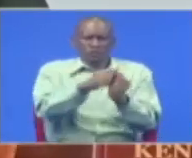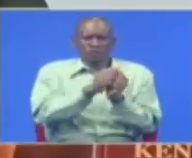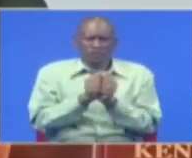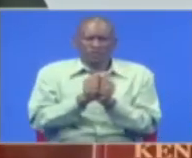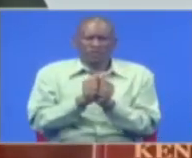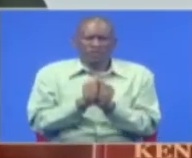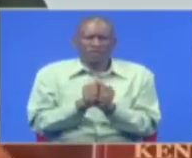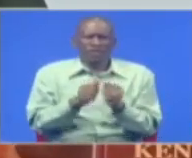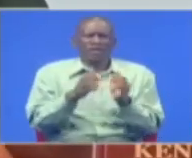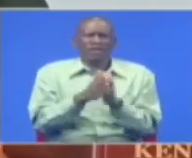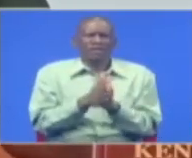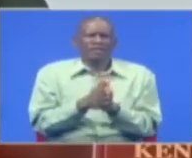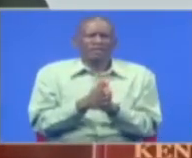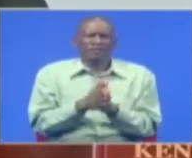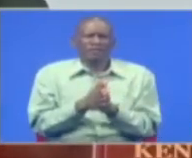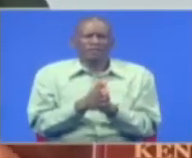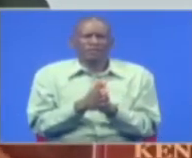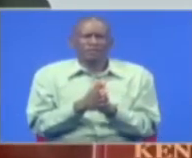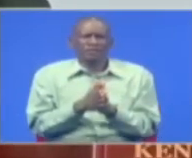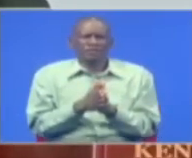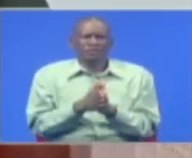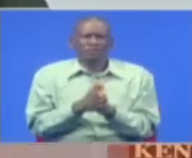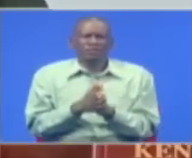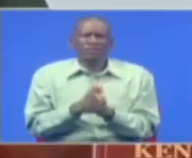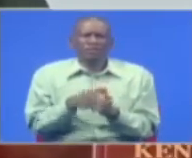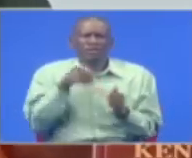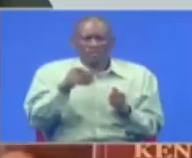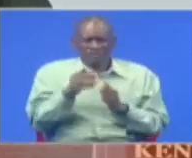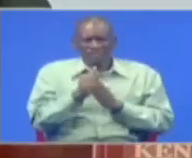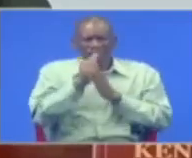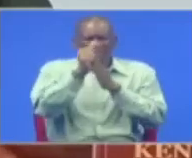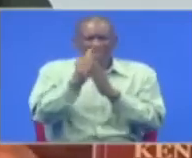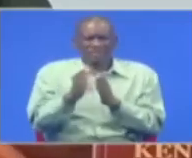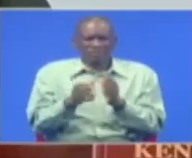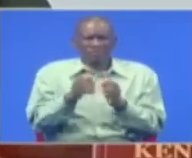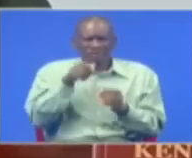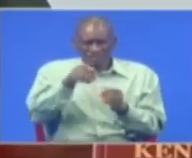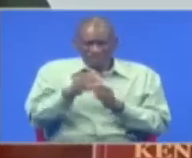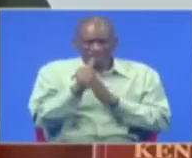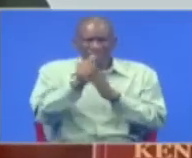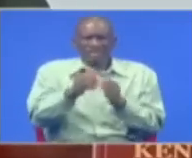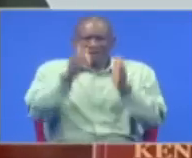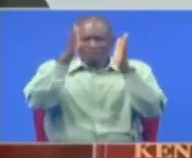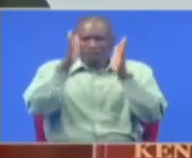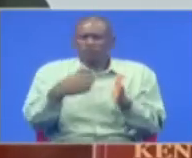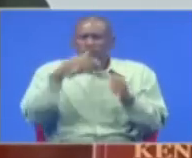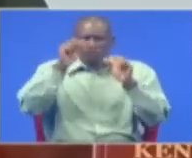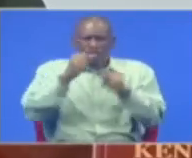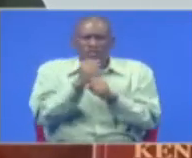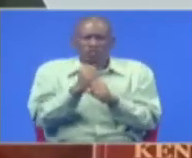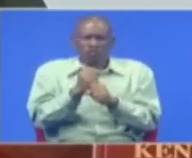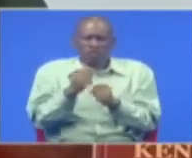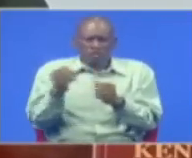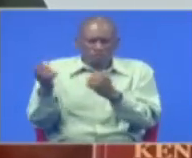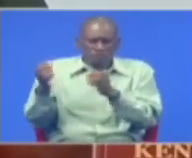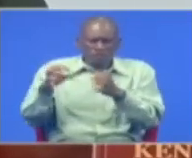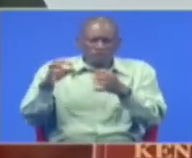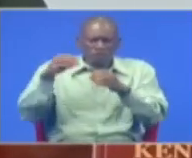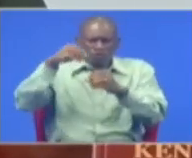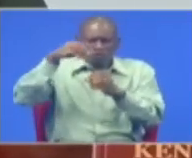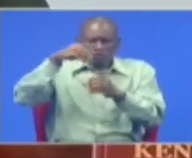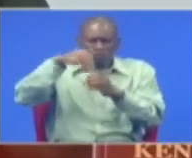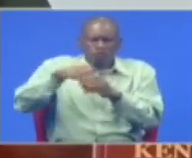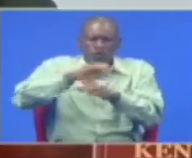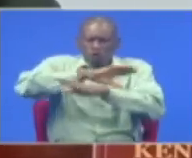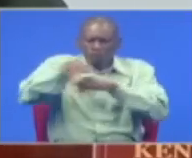way, through this kind of leadership, one is able to carry everyone on board. One is able to